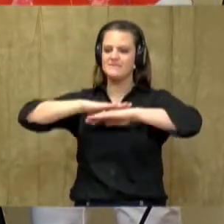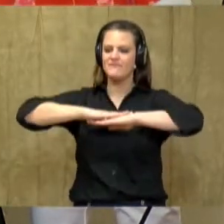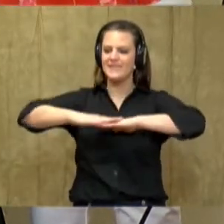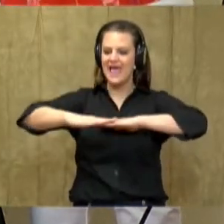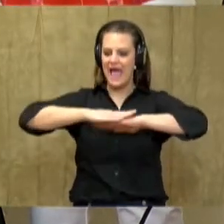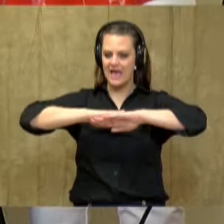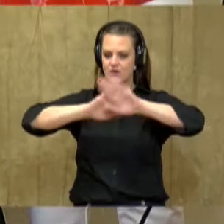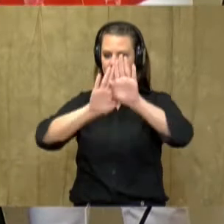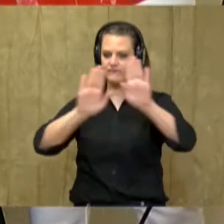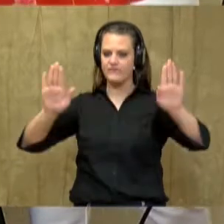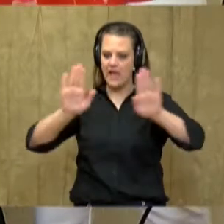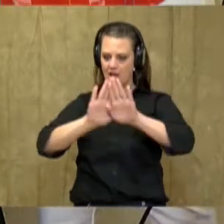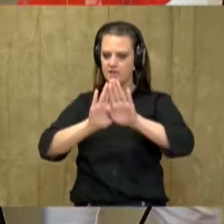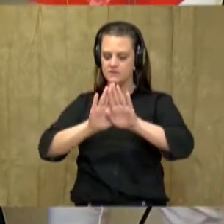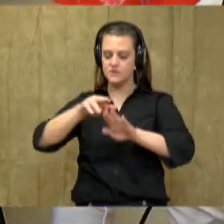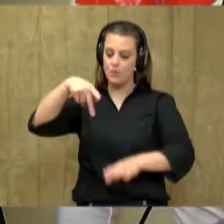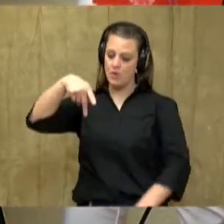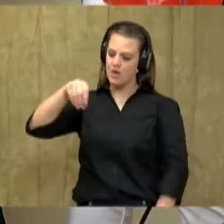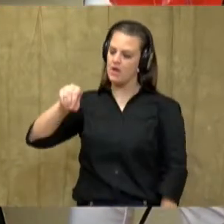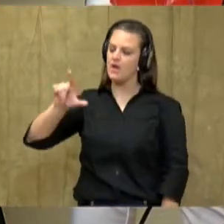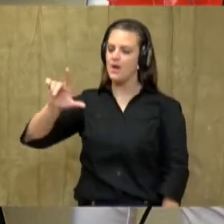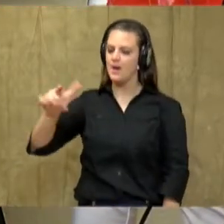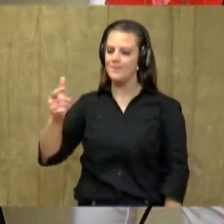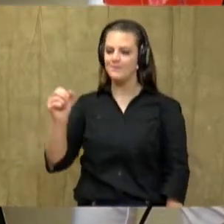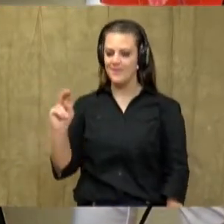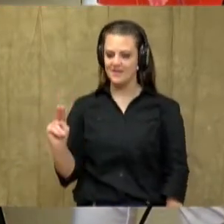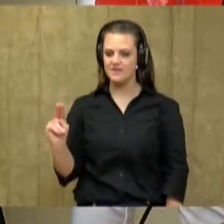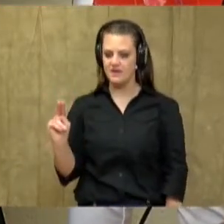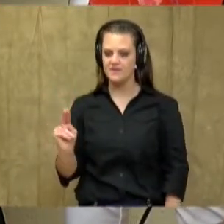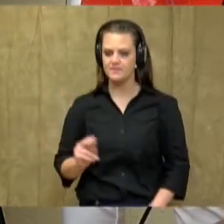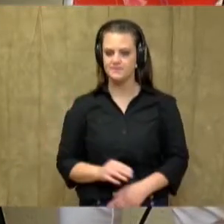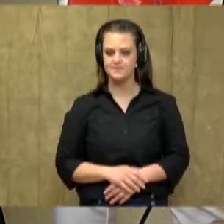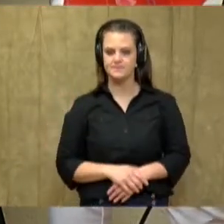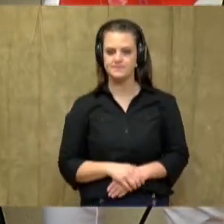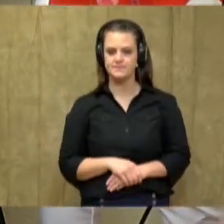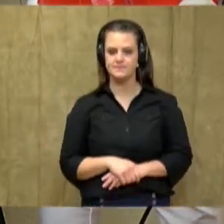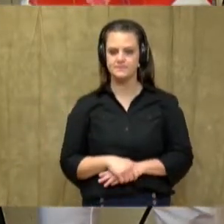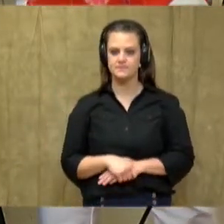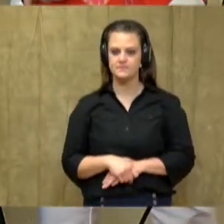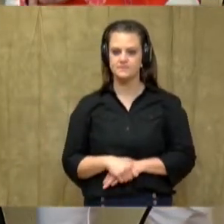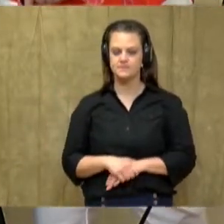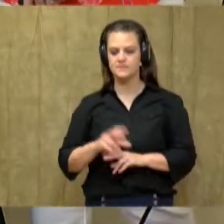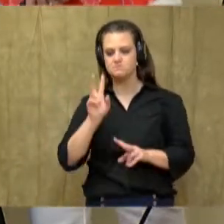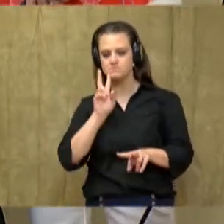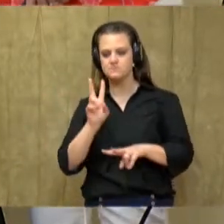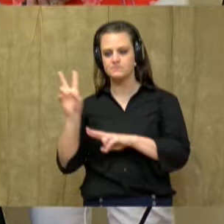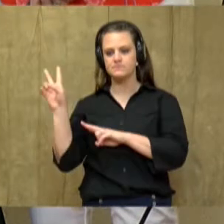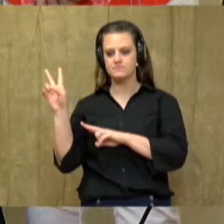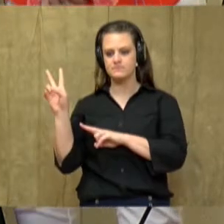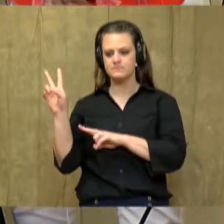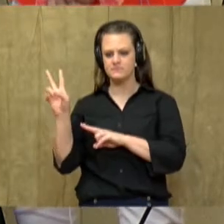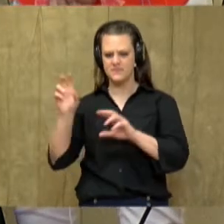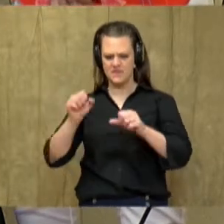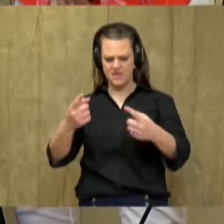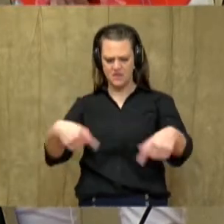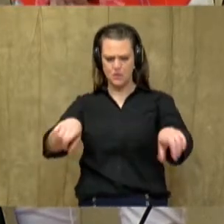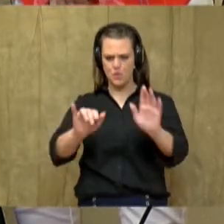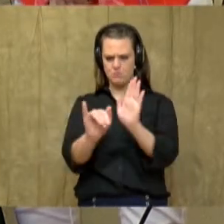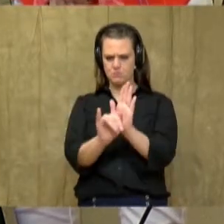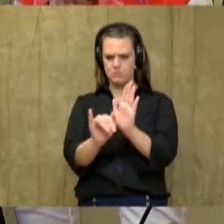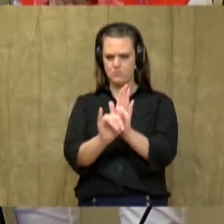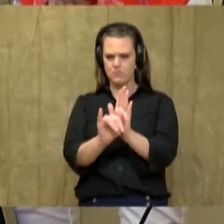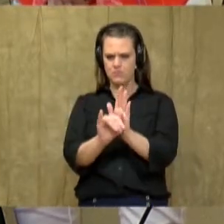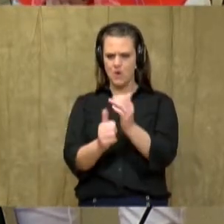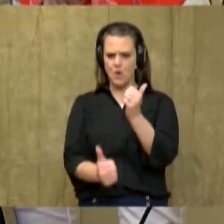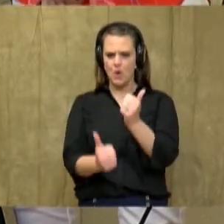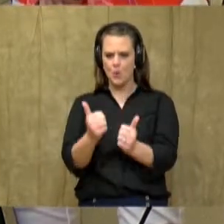also classified as a polygon. All right, let's look at these figures. Can you identify which